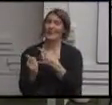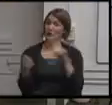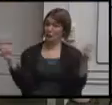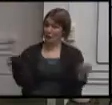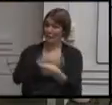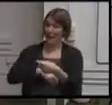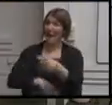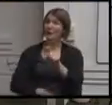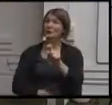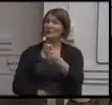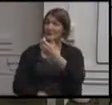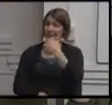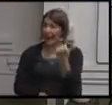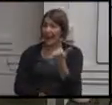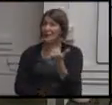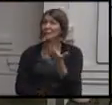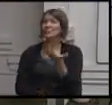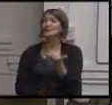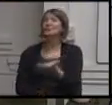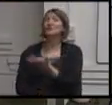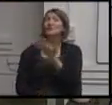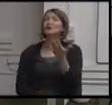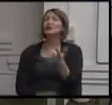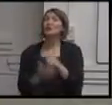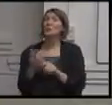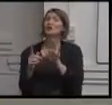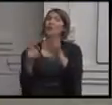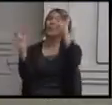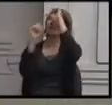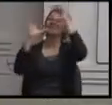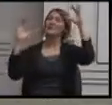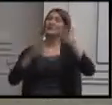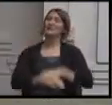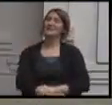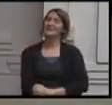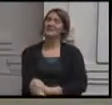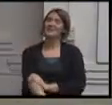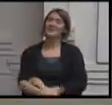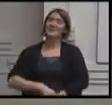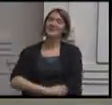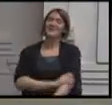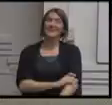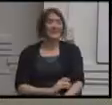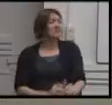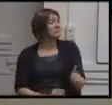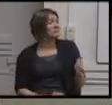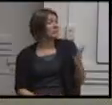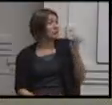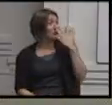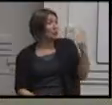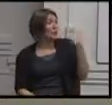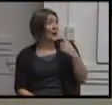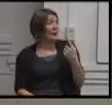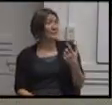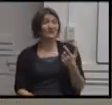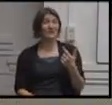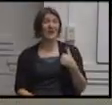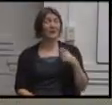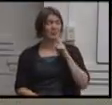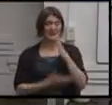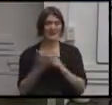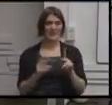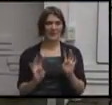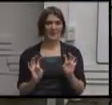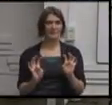your, you know, what your vision is, or what. And I think that's a fair question. I think there's probably some